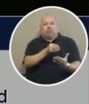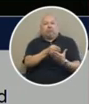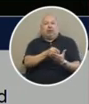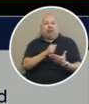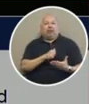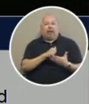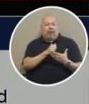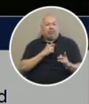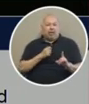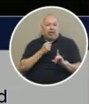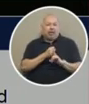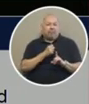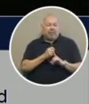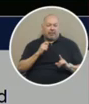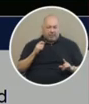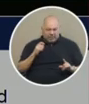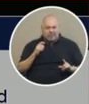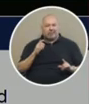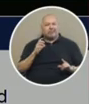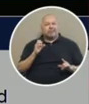help offset impacts for the general fund.